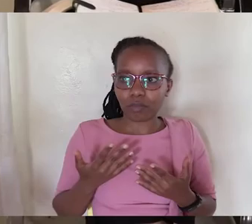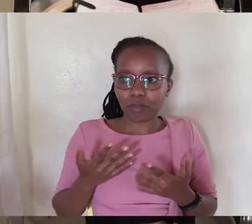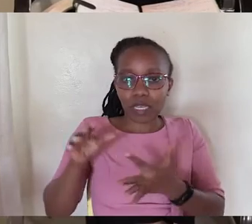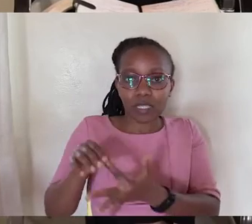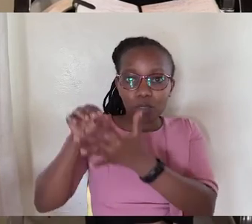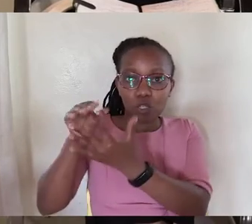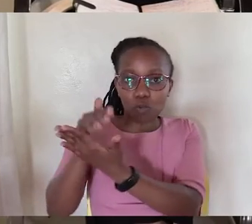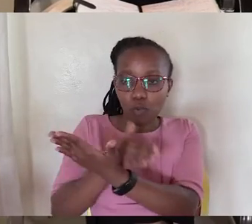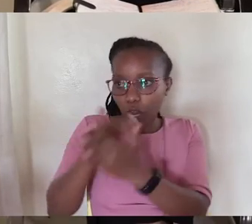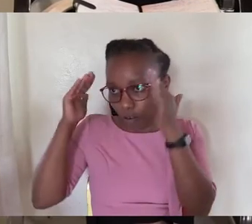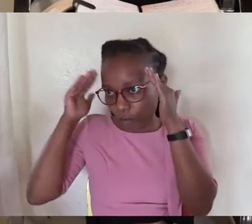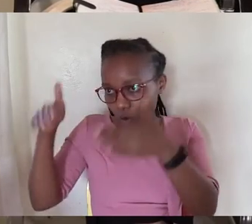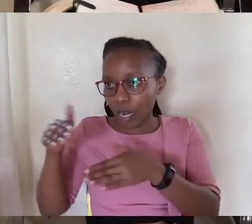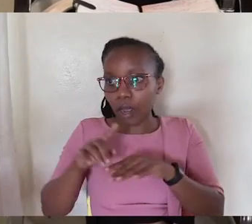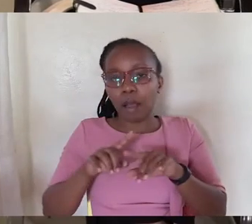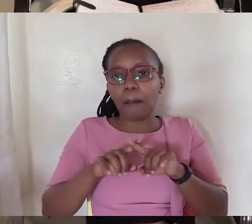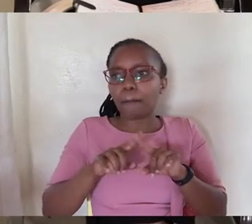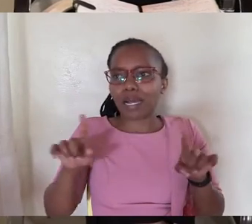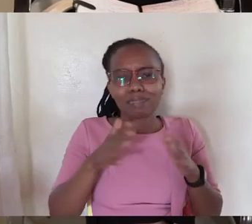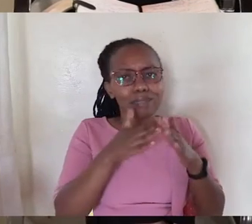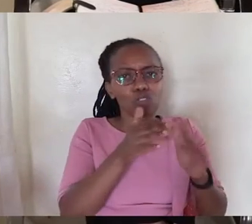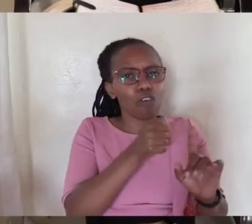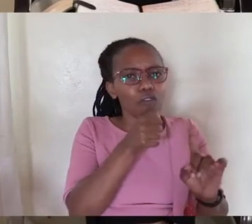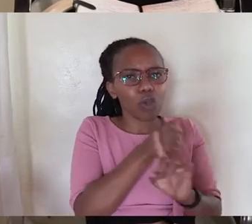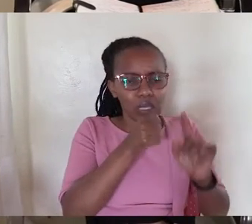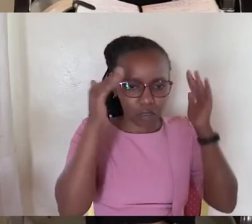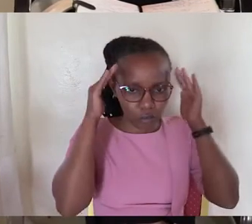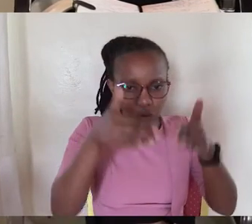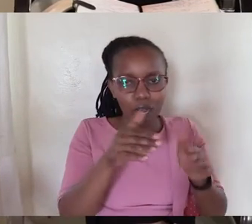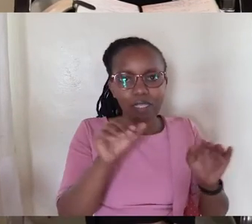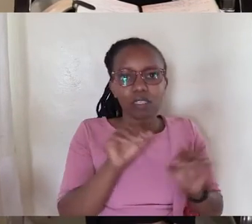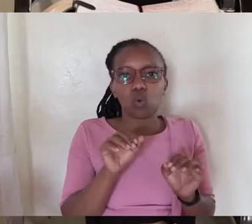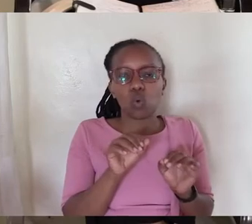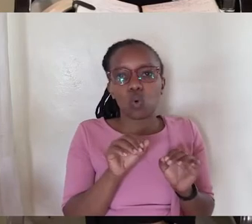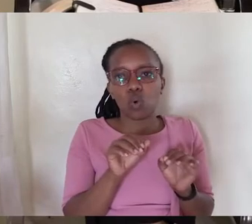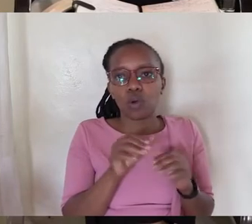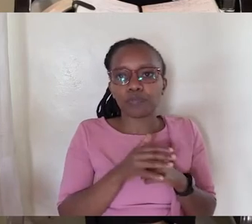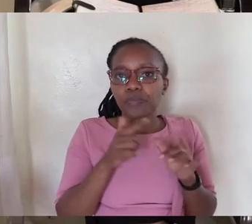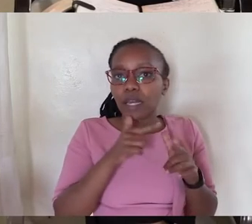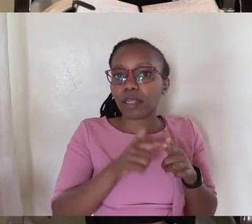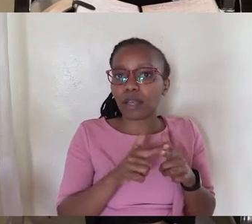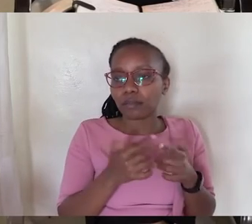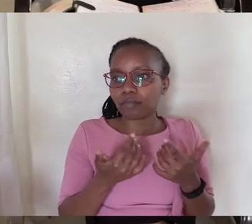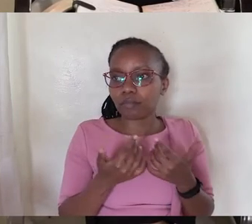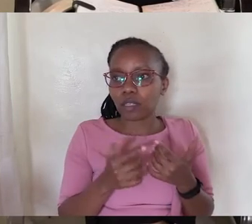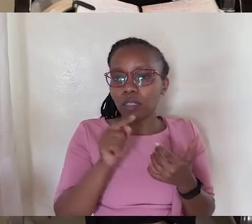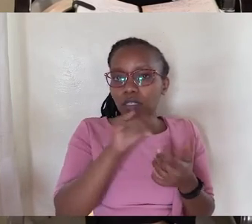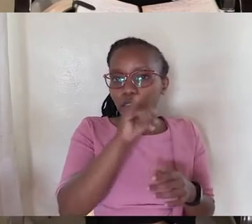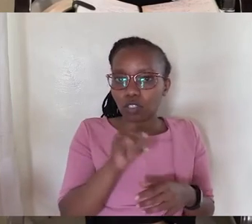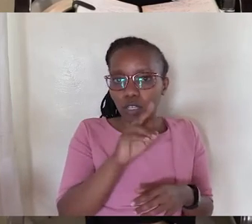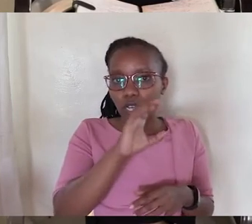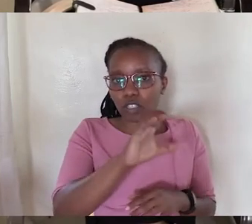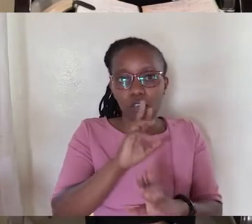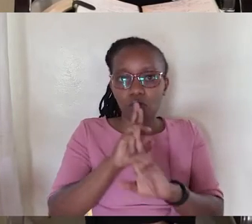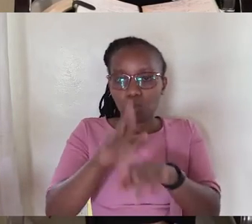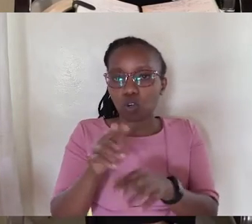That's what Special Programs had focused in. There was nothing to do with sexual violence, nothing to do with the actual violations. Then, of course, the part of the TJRC was to release a